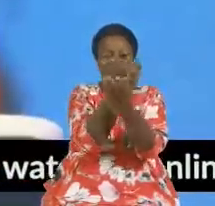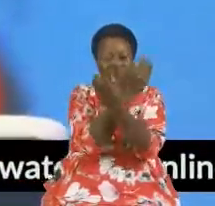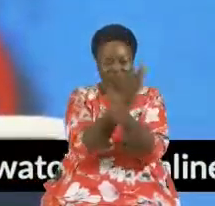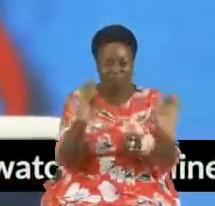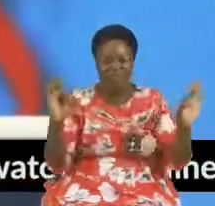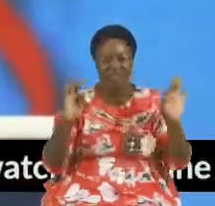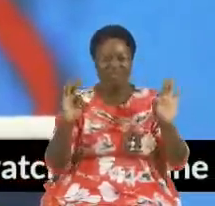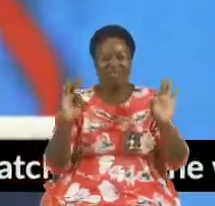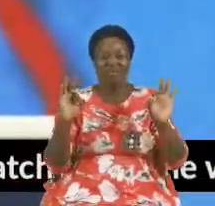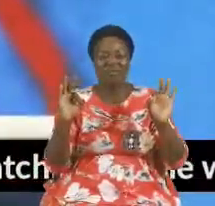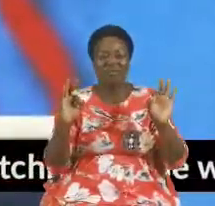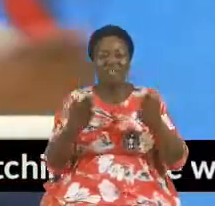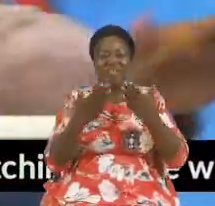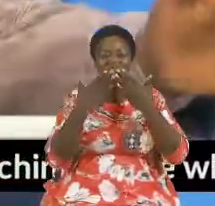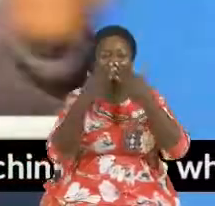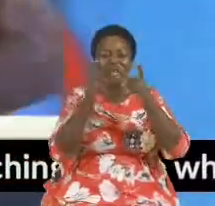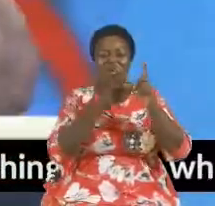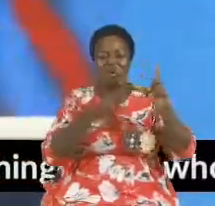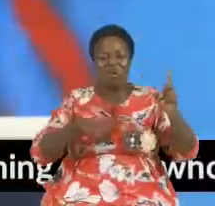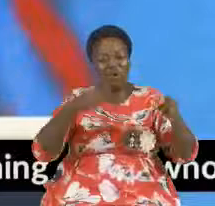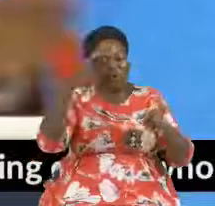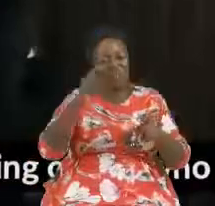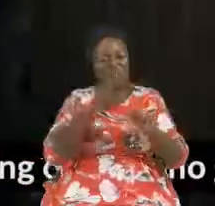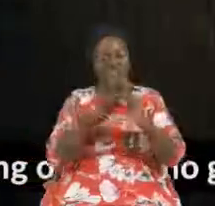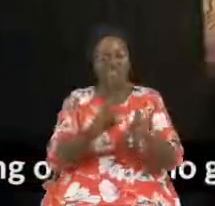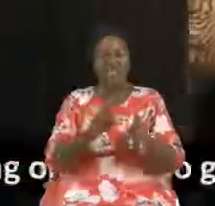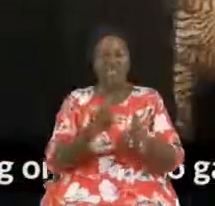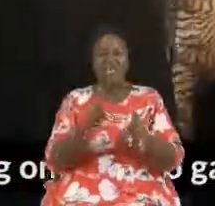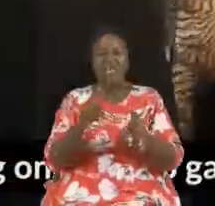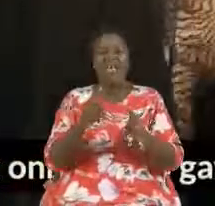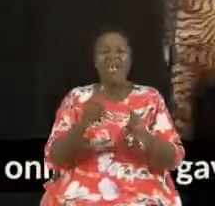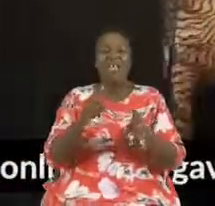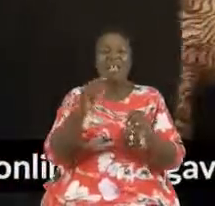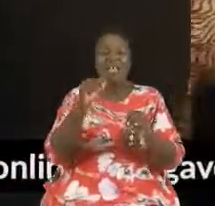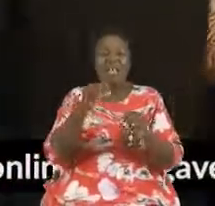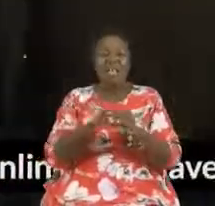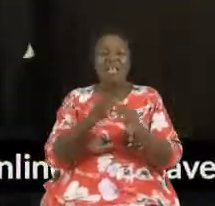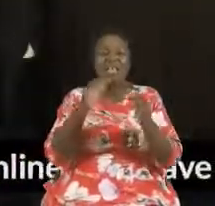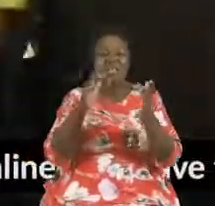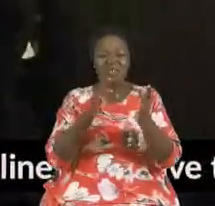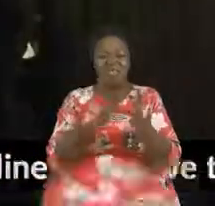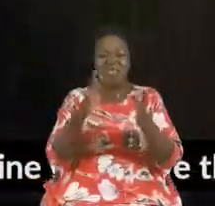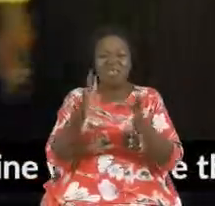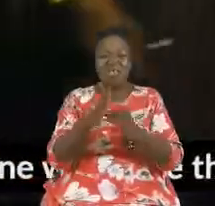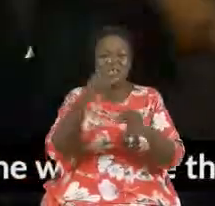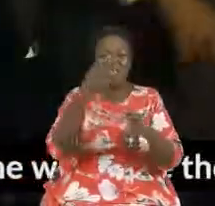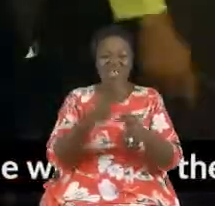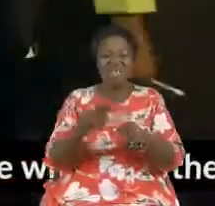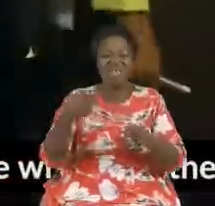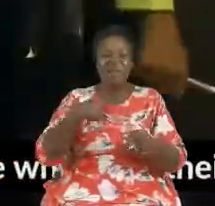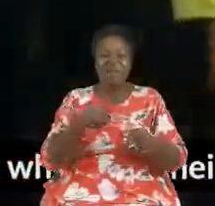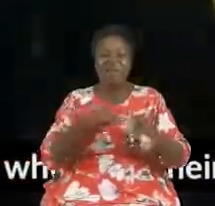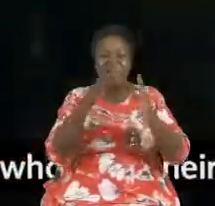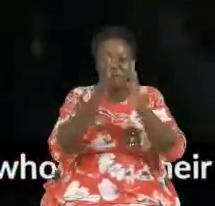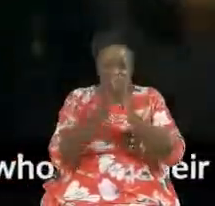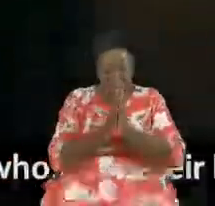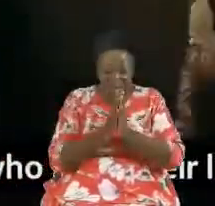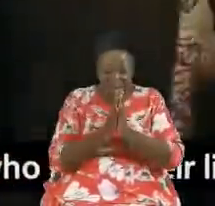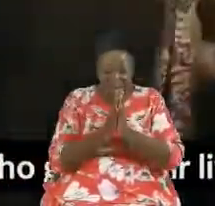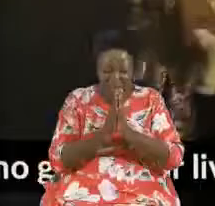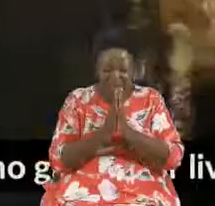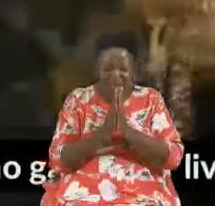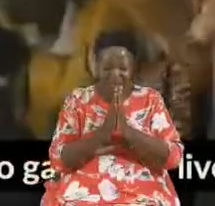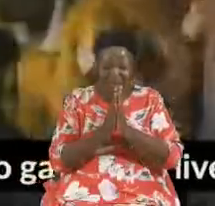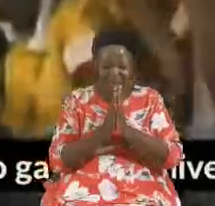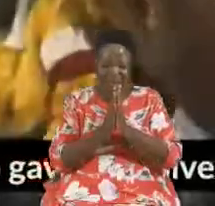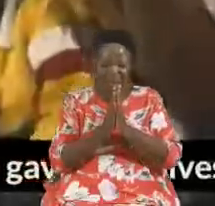you set every captive free. Thank you, Lord, for the answer. In